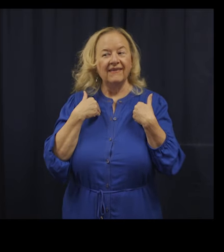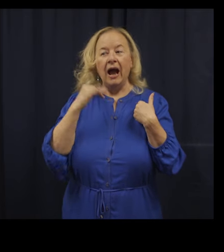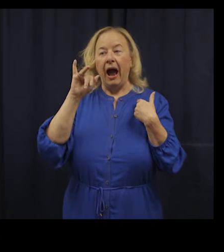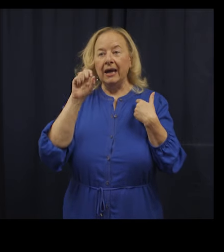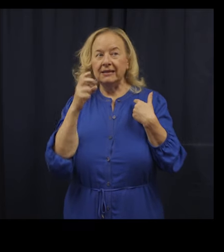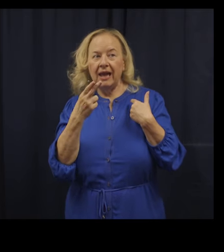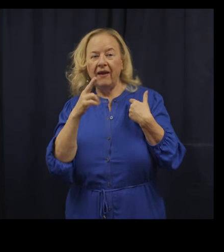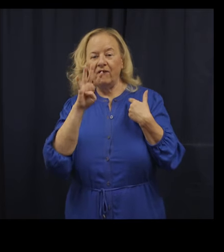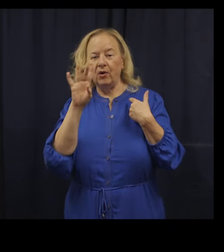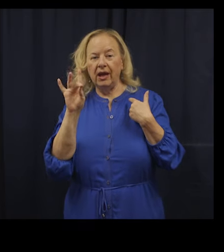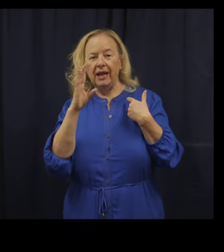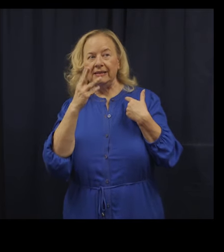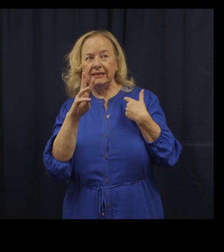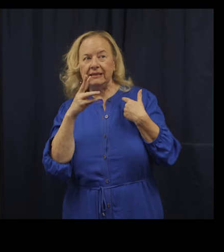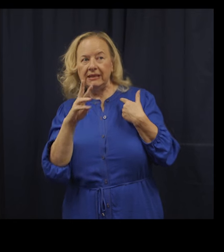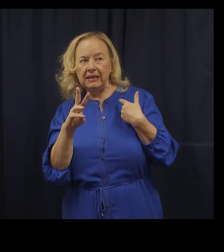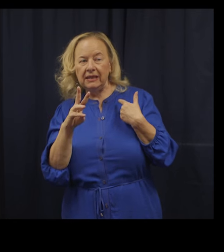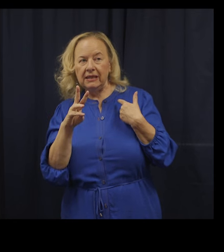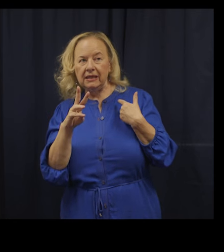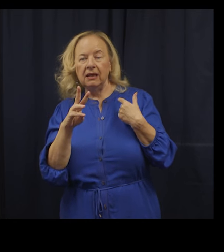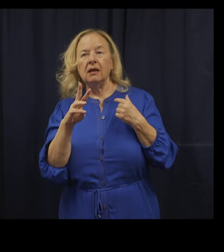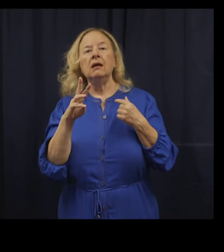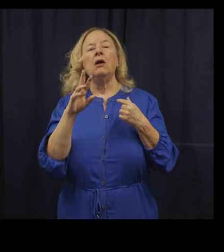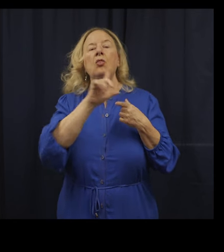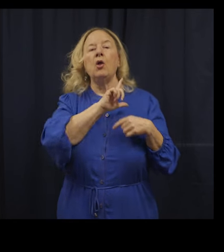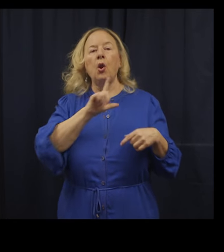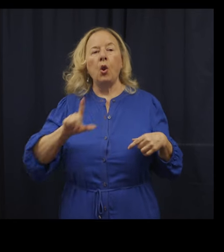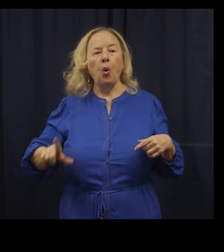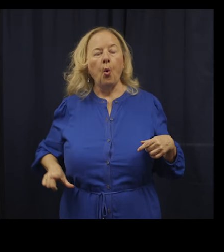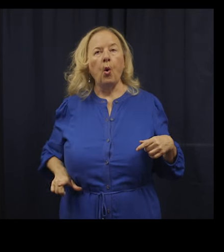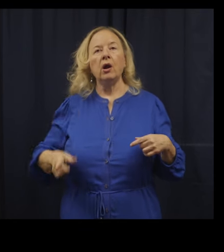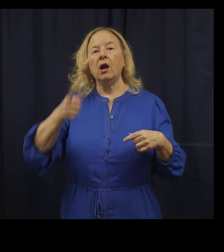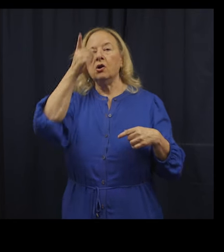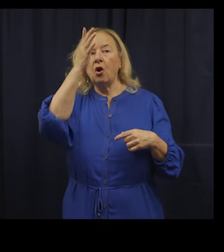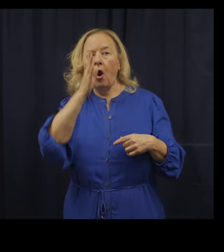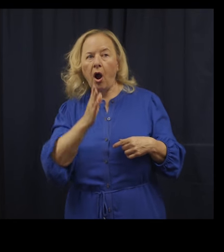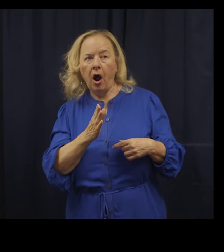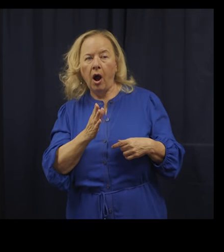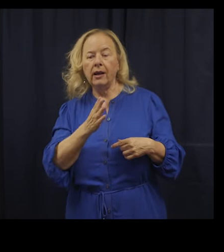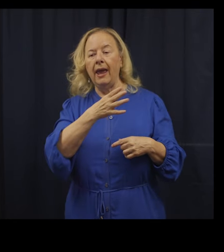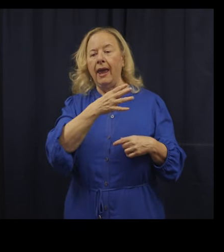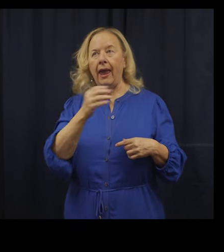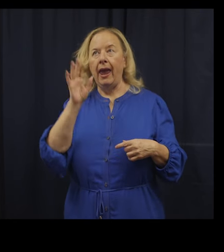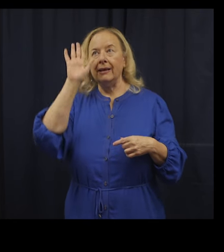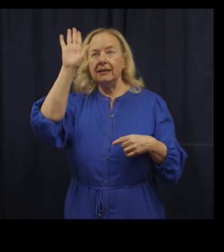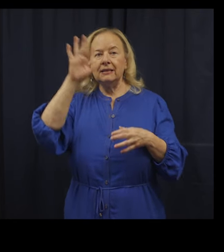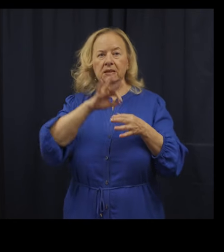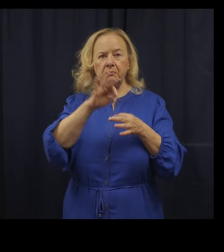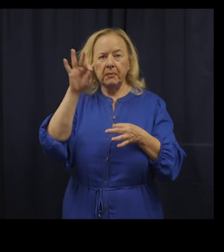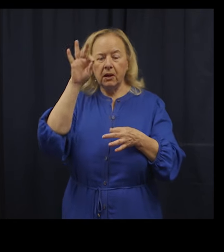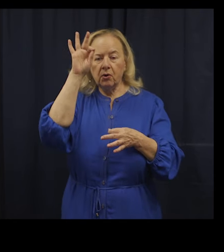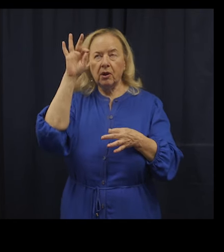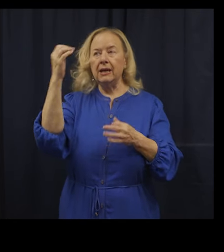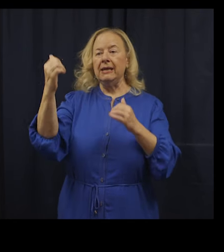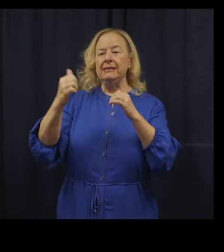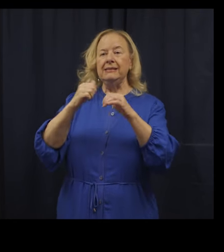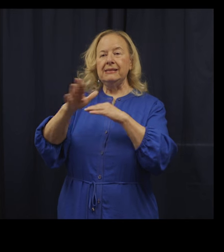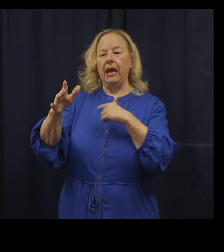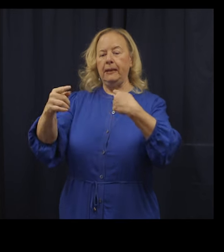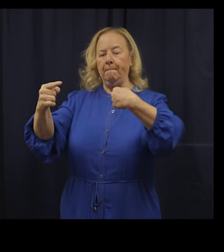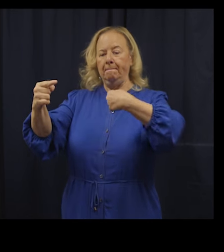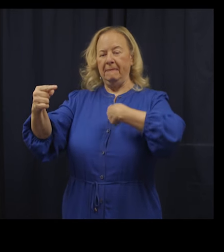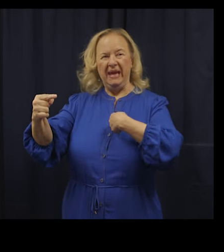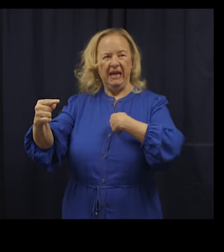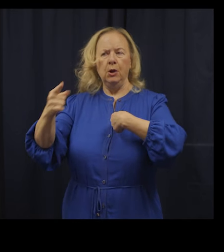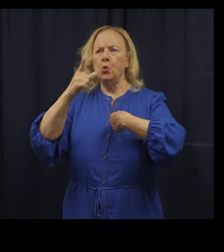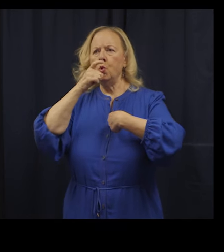Isaiah 48:16, the Lord God and his spirit have sent me. And who is the me?